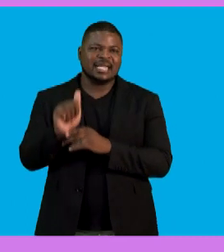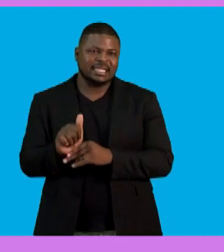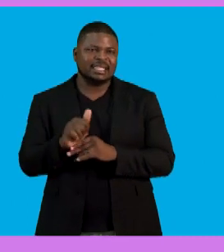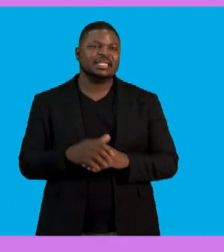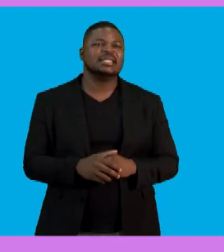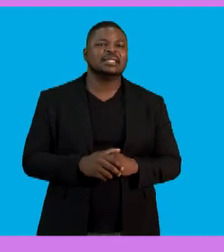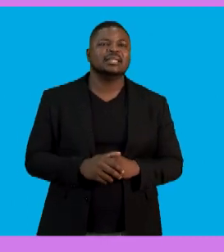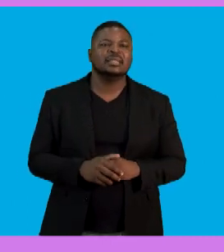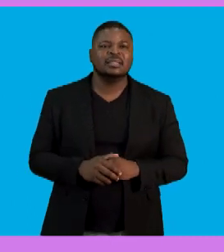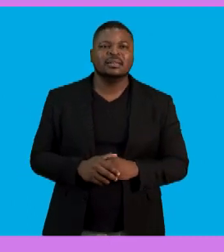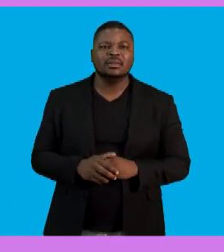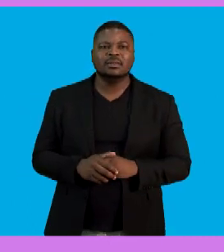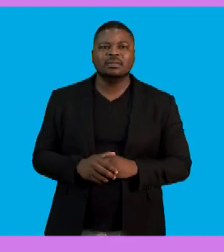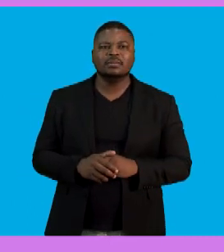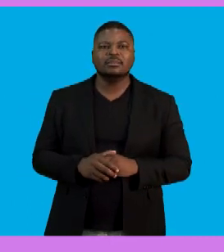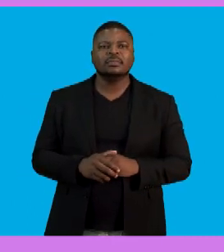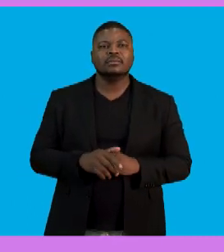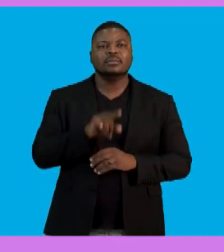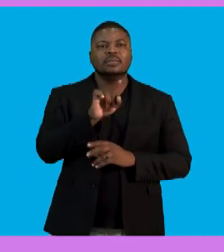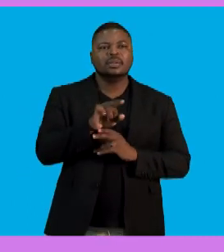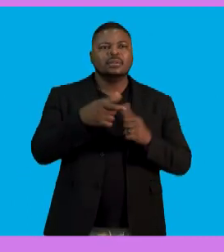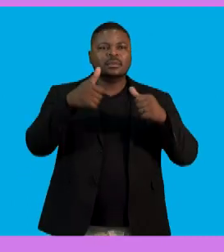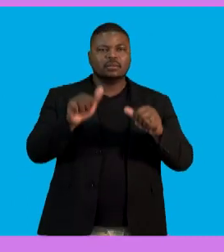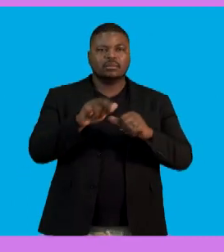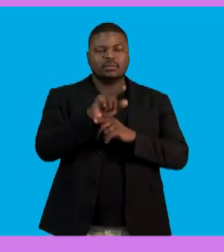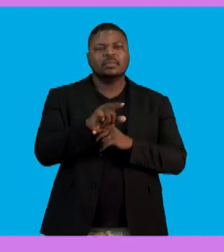again. Just have to change that one.